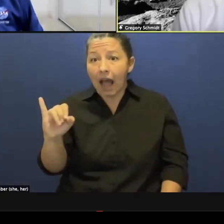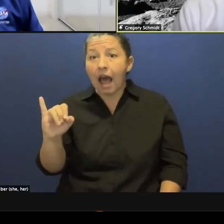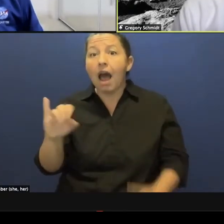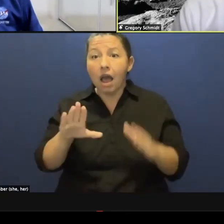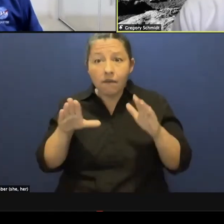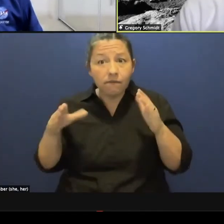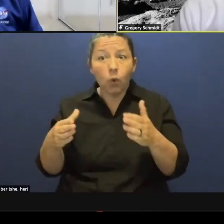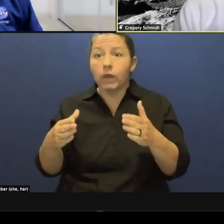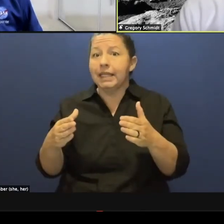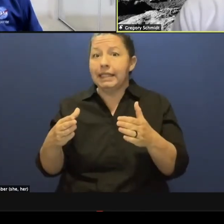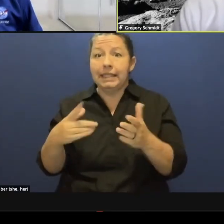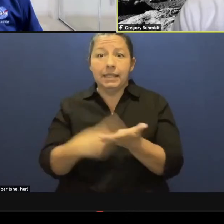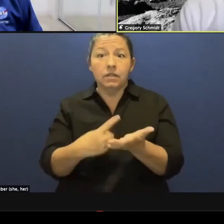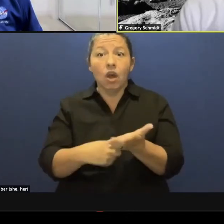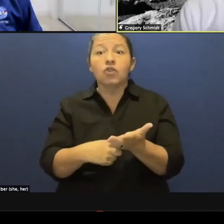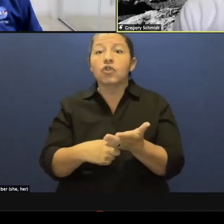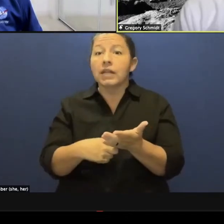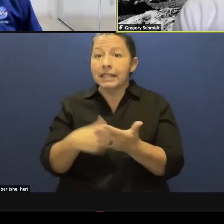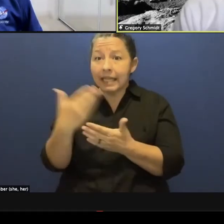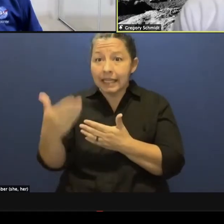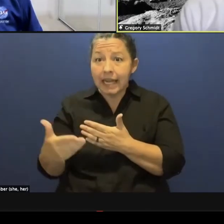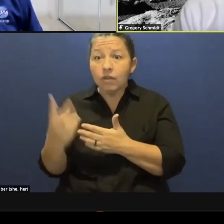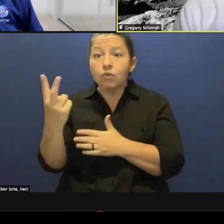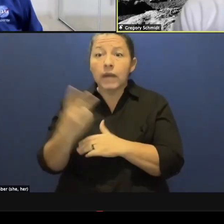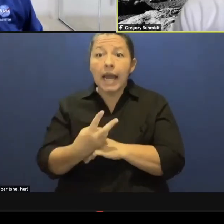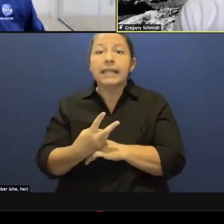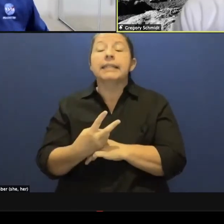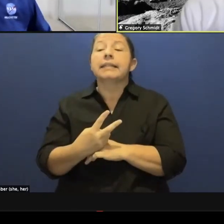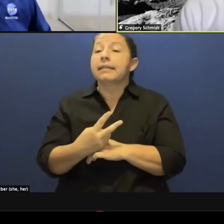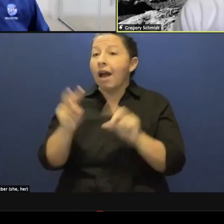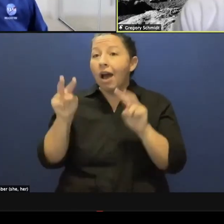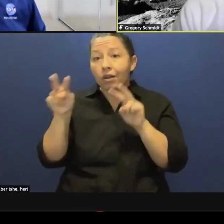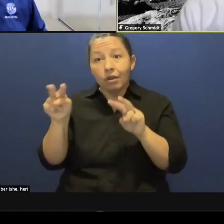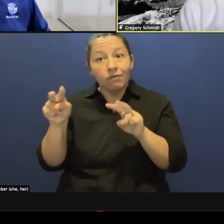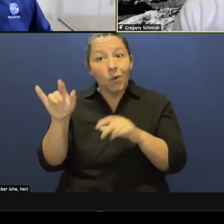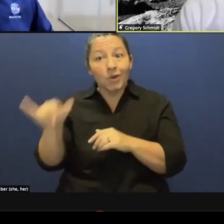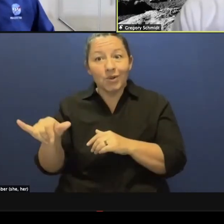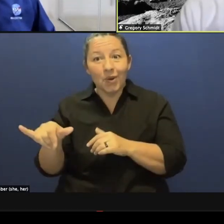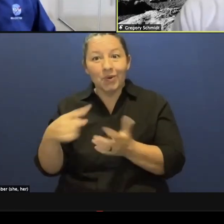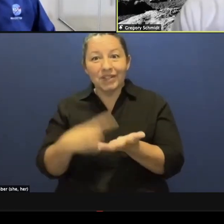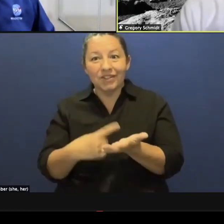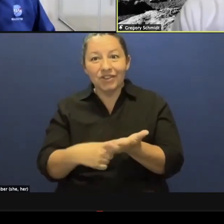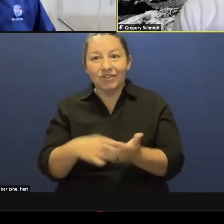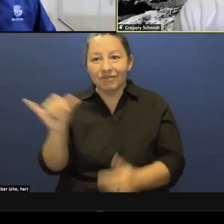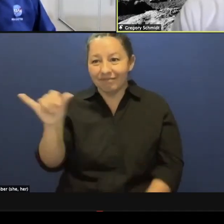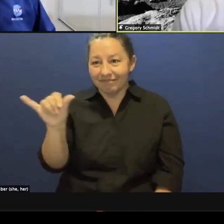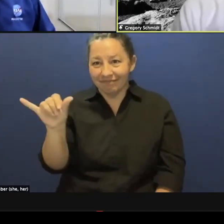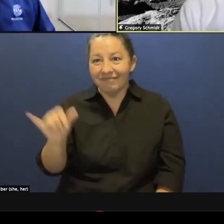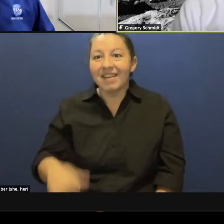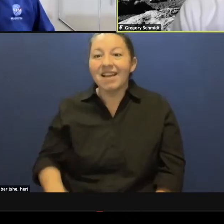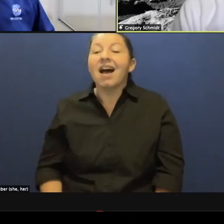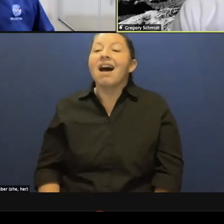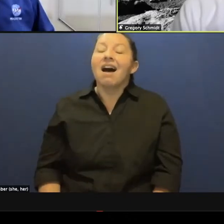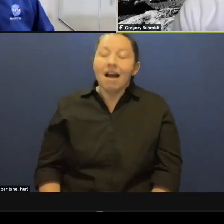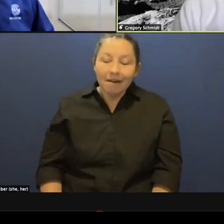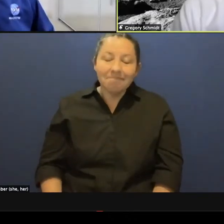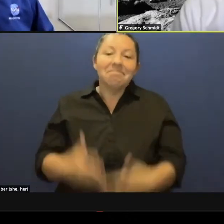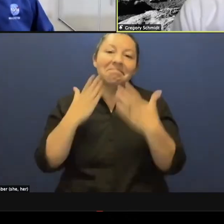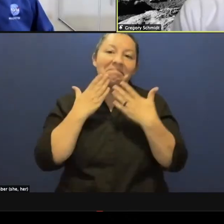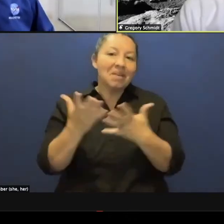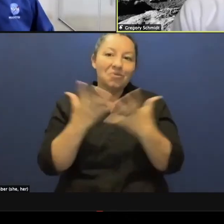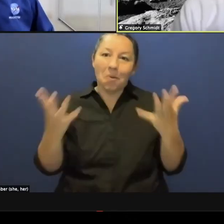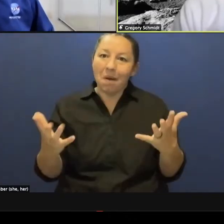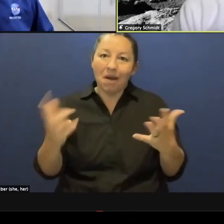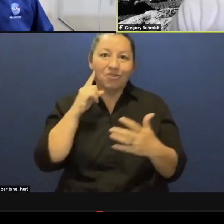talks in a couple of days, and so I look forward to those as well. But thank you so much